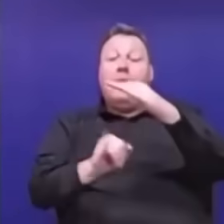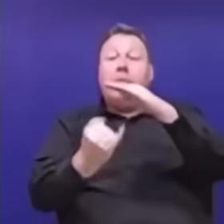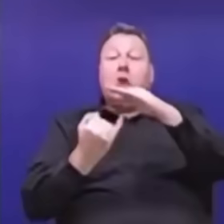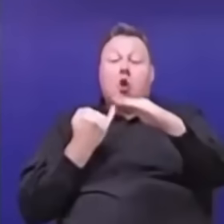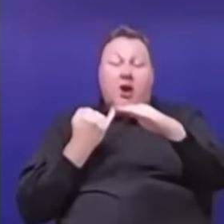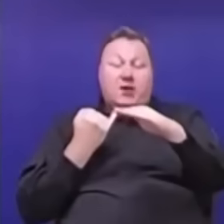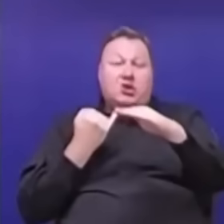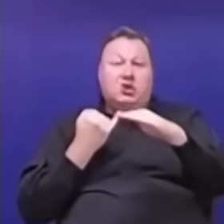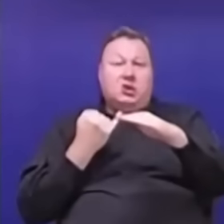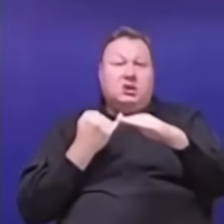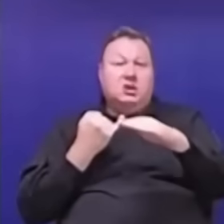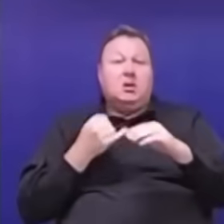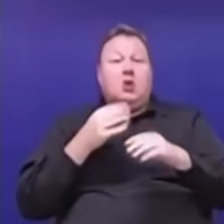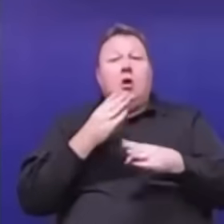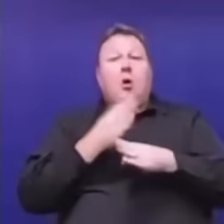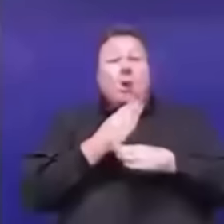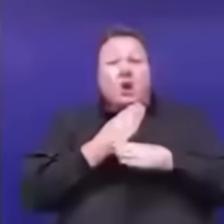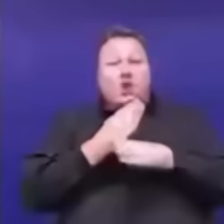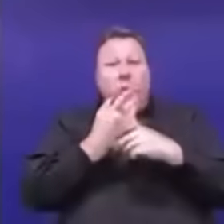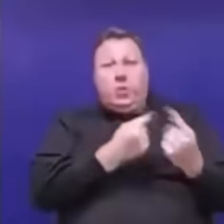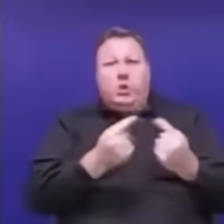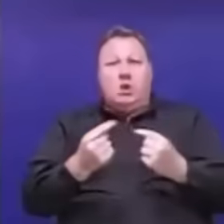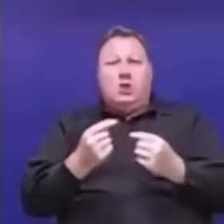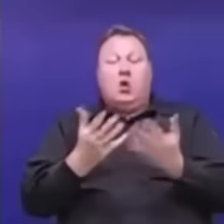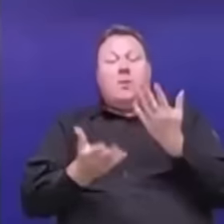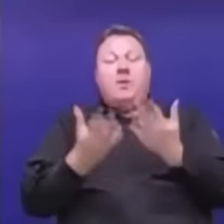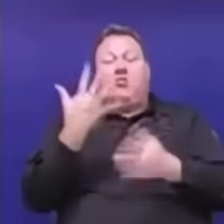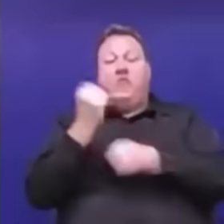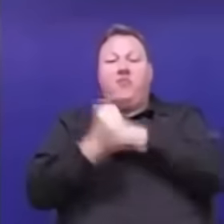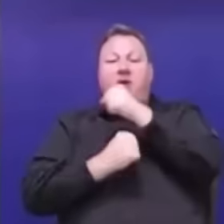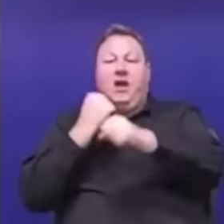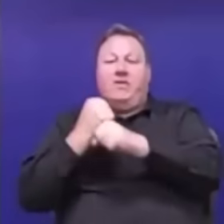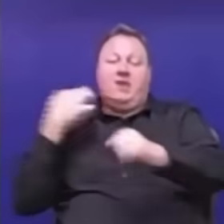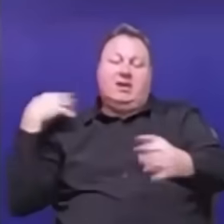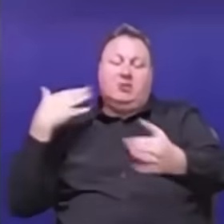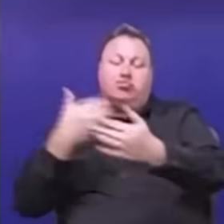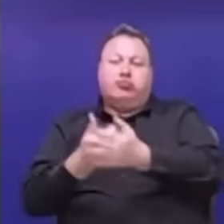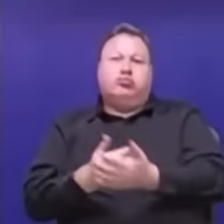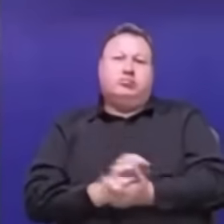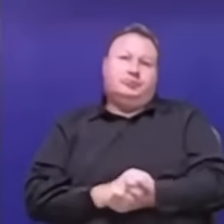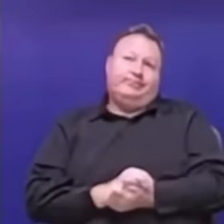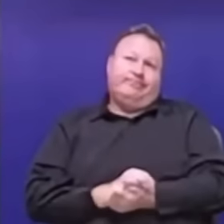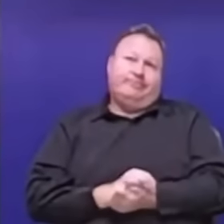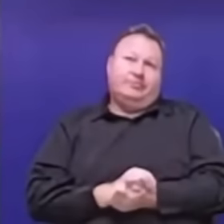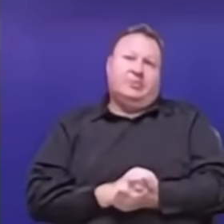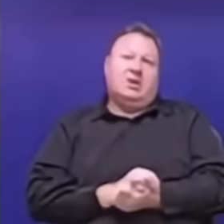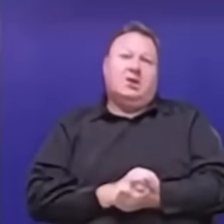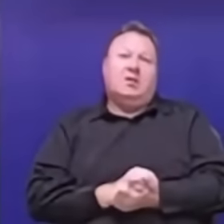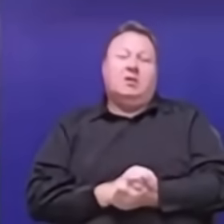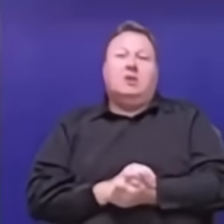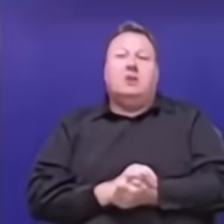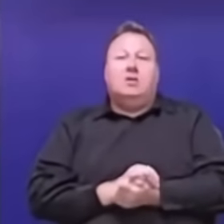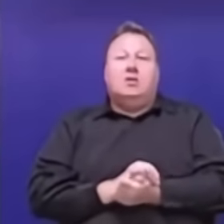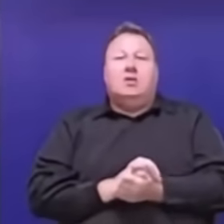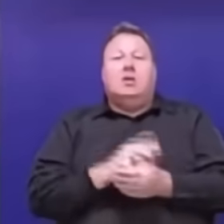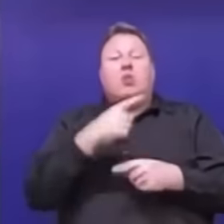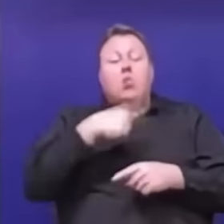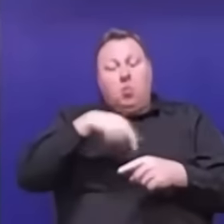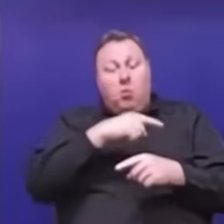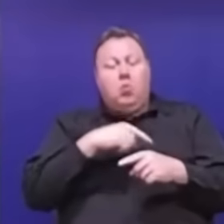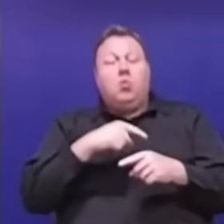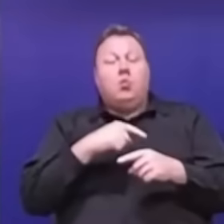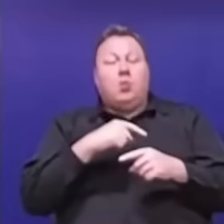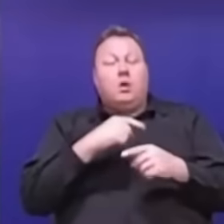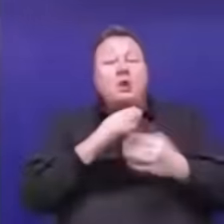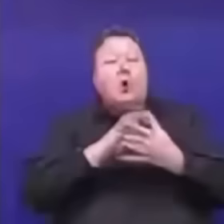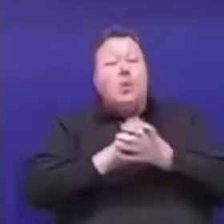enforcement operations than during the entire 5-year term of the previous administration. Through our unwavering commitment to